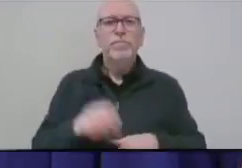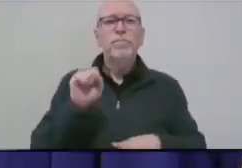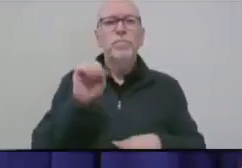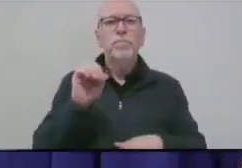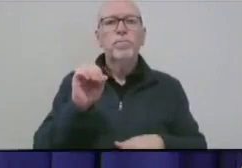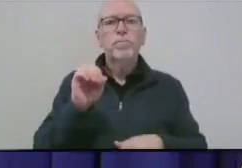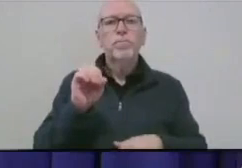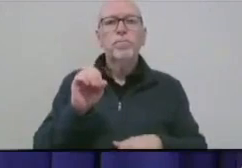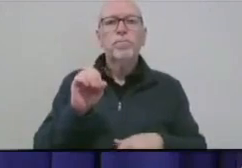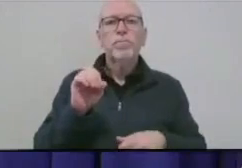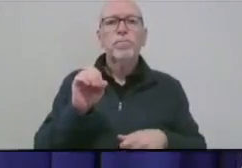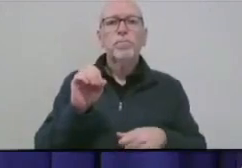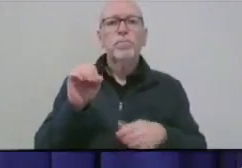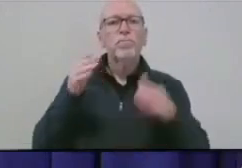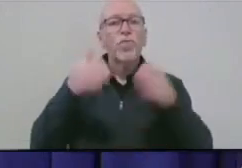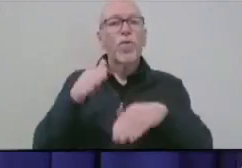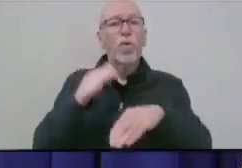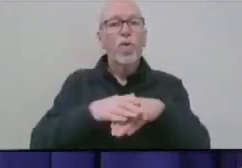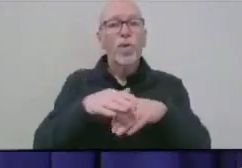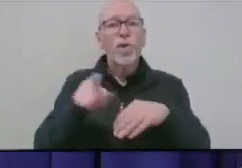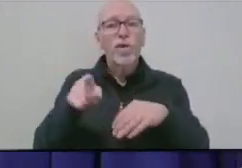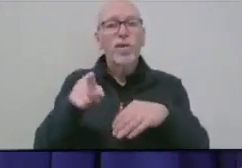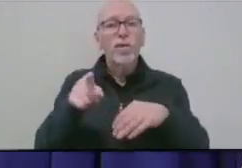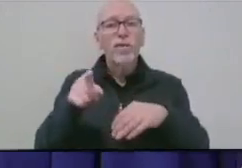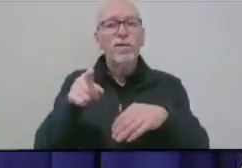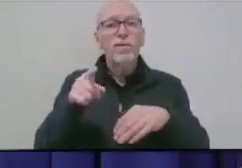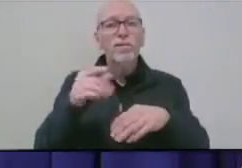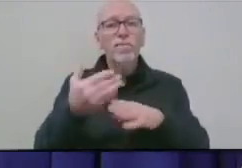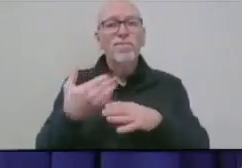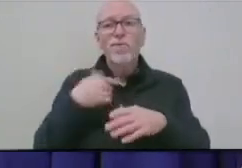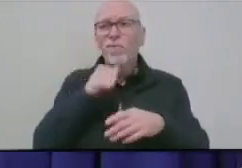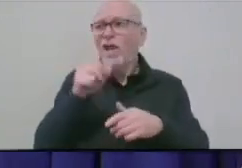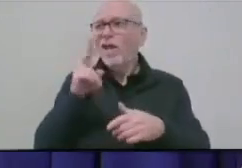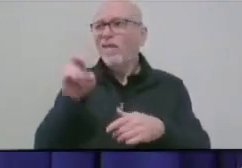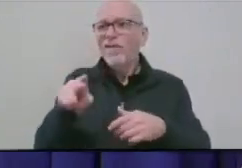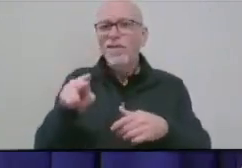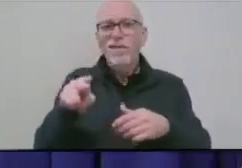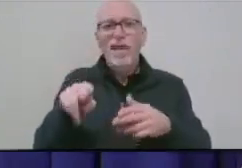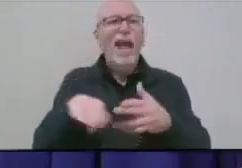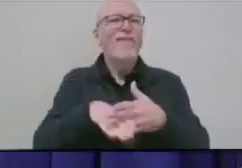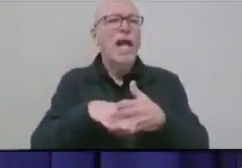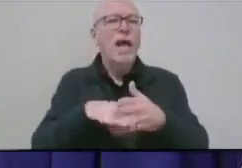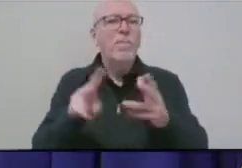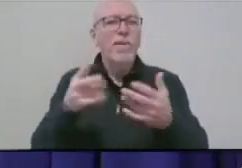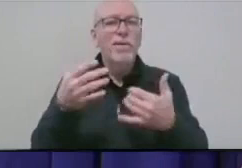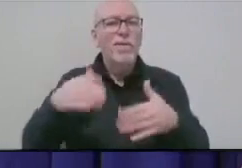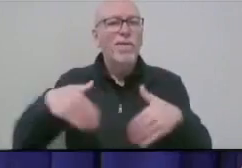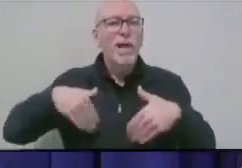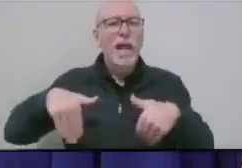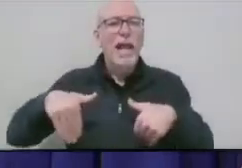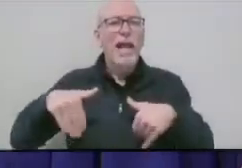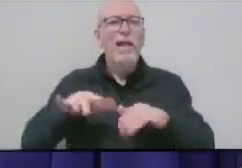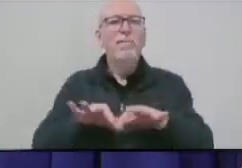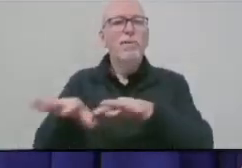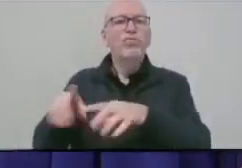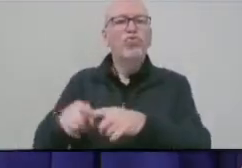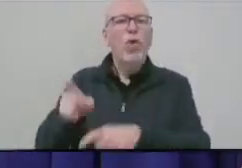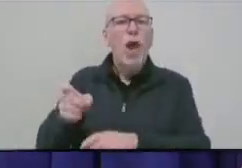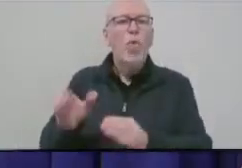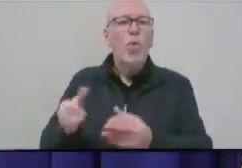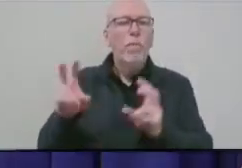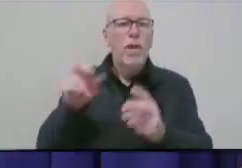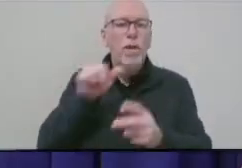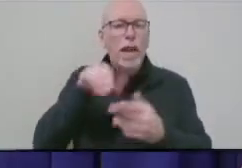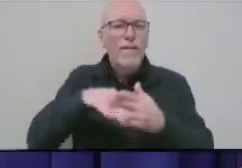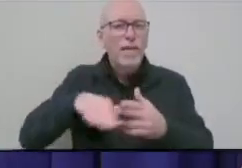to hone in on before the second quarter, before we even go into halftime to the locker room and start